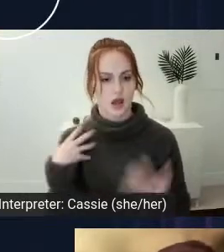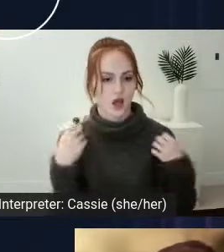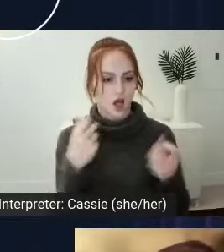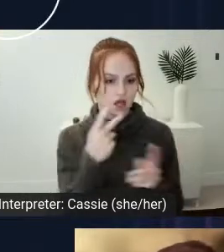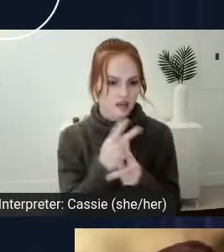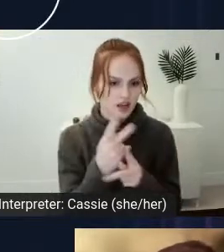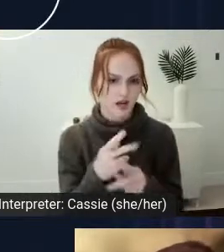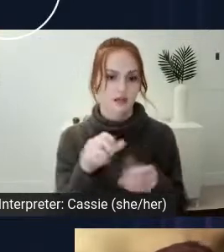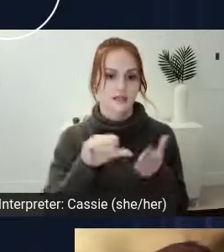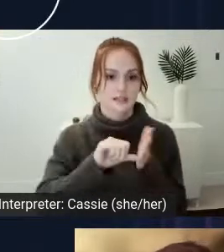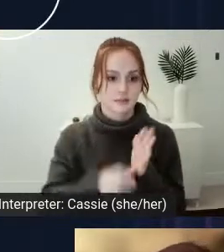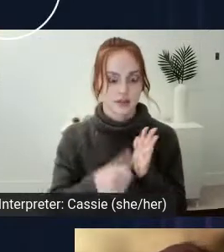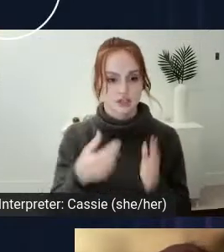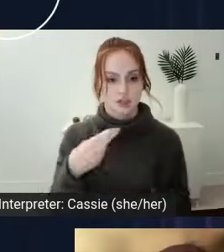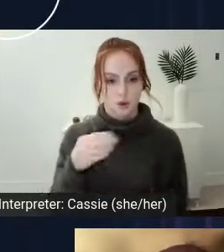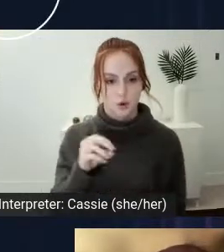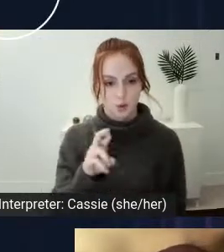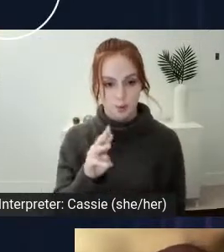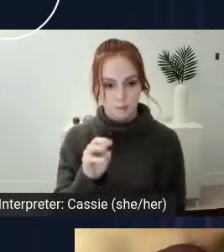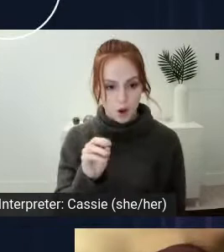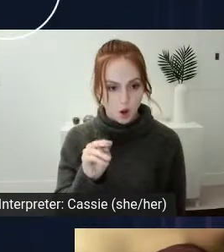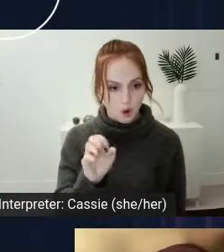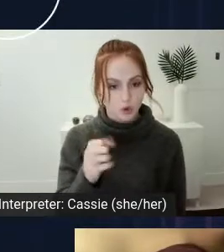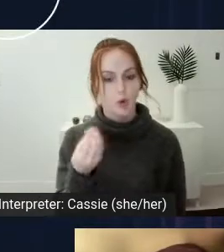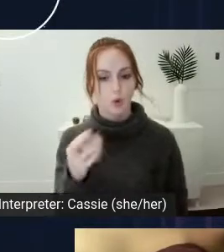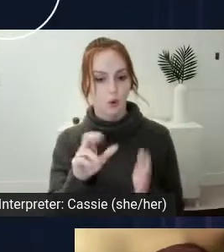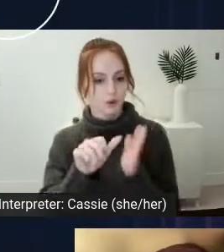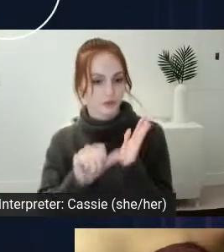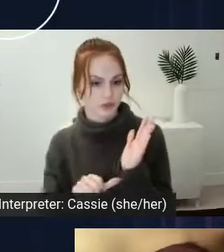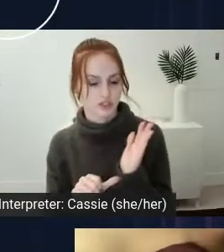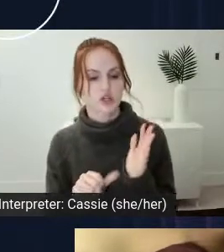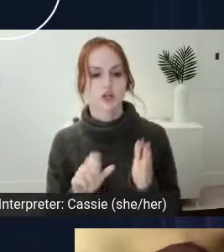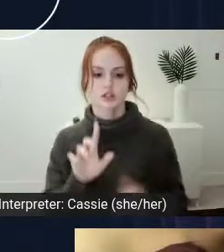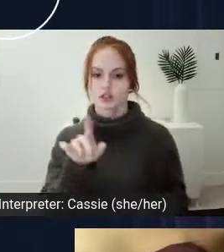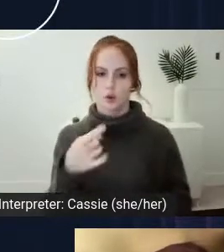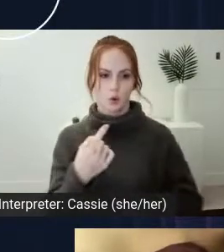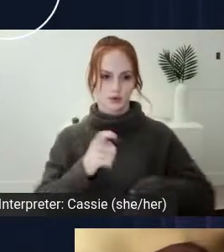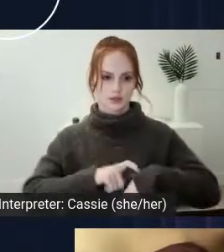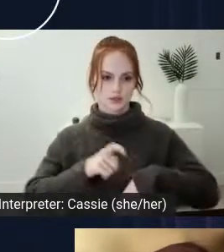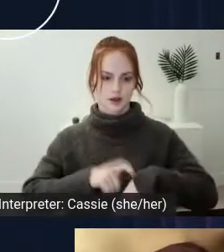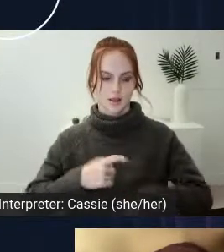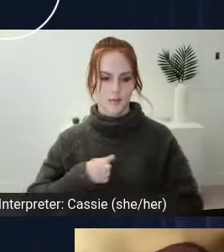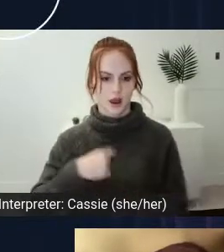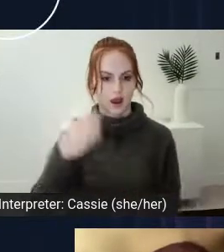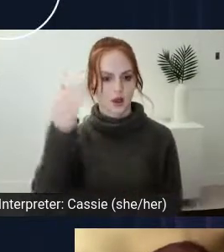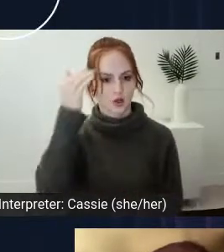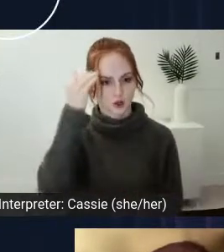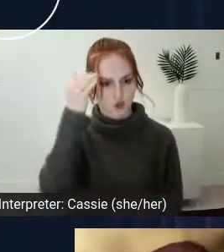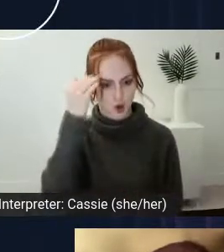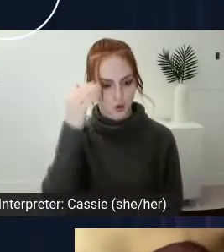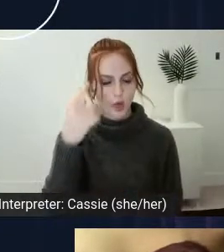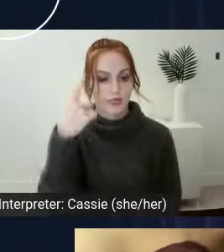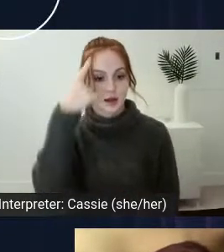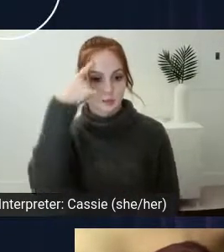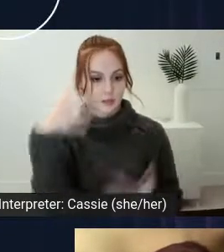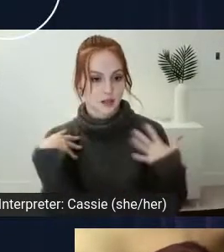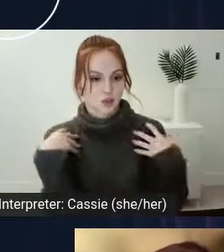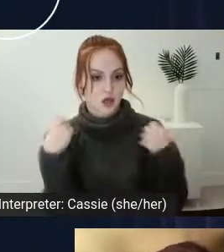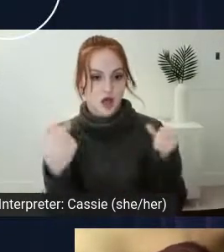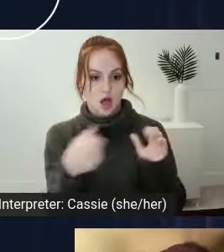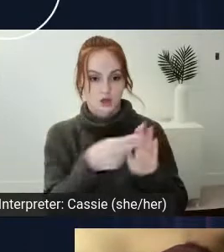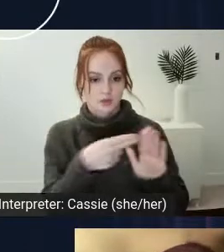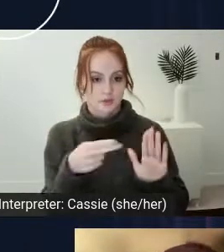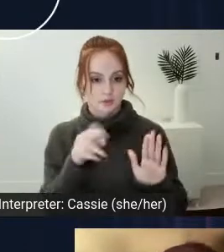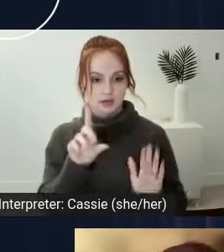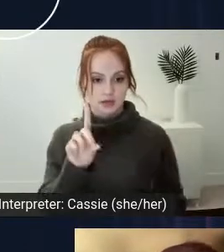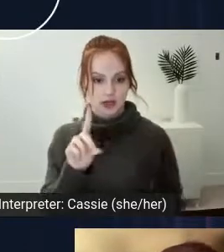procedures, are, like, the only time that I know of that a mental health diagnosis is